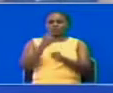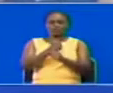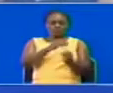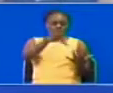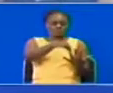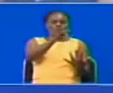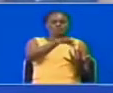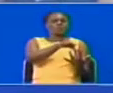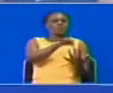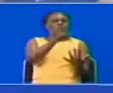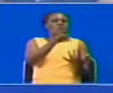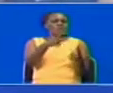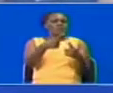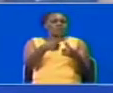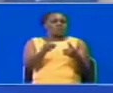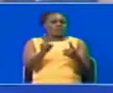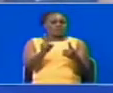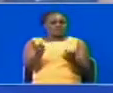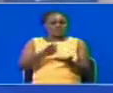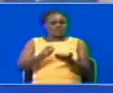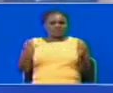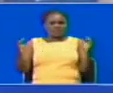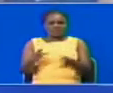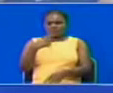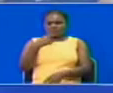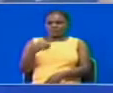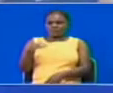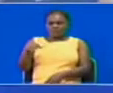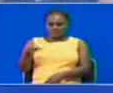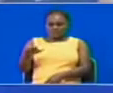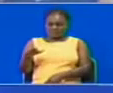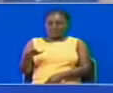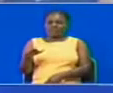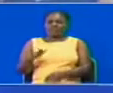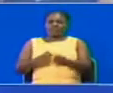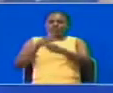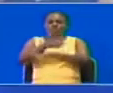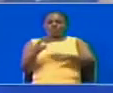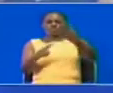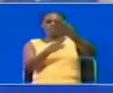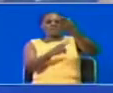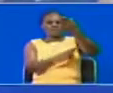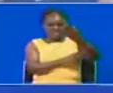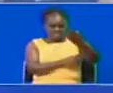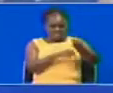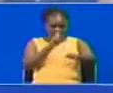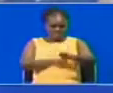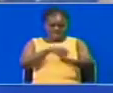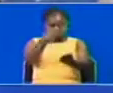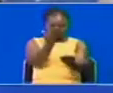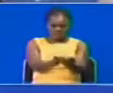party primaries, but the head of Secretariat, Raphael Tuju, says they'll cross the bridge when it comes to when they get there. But